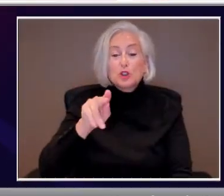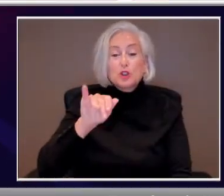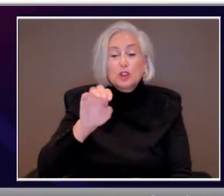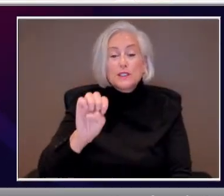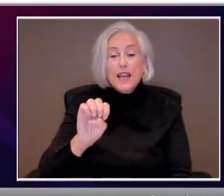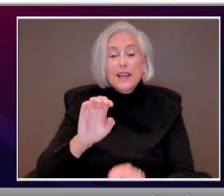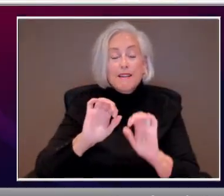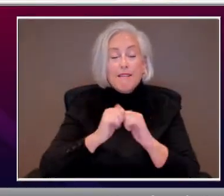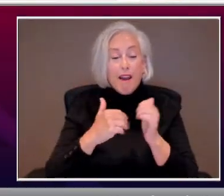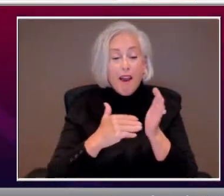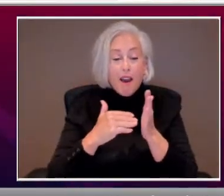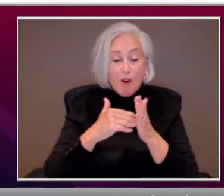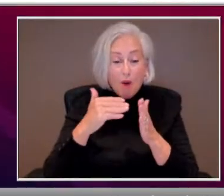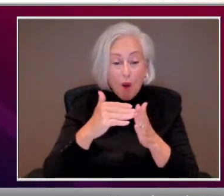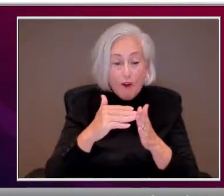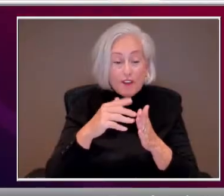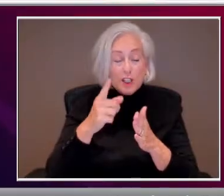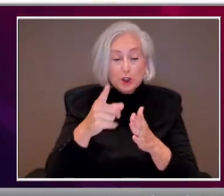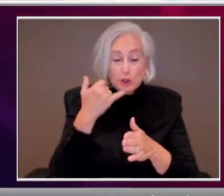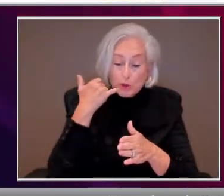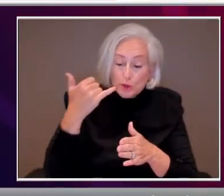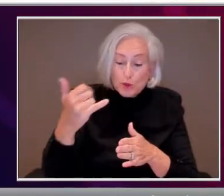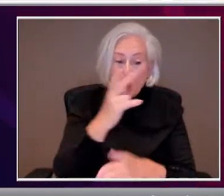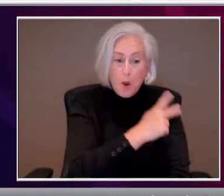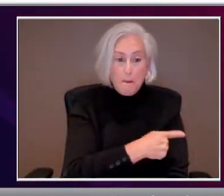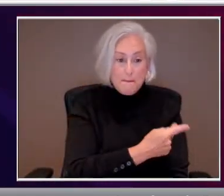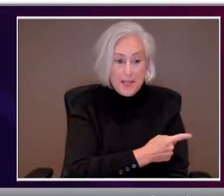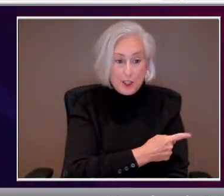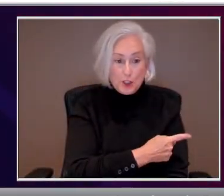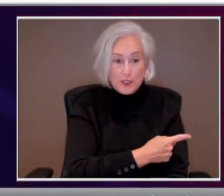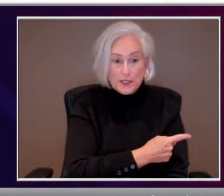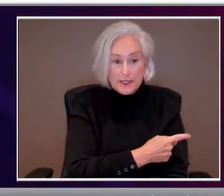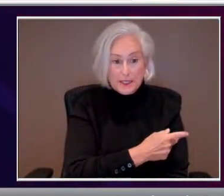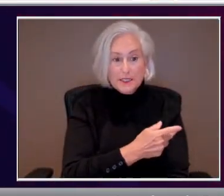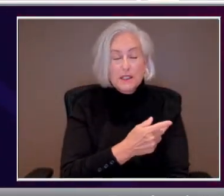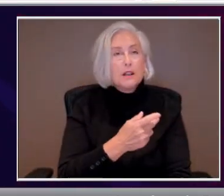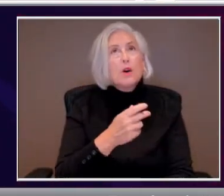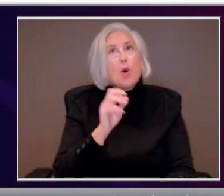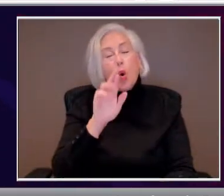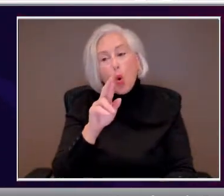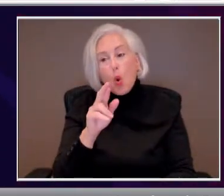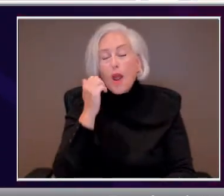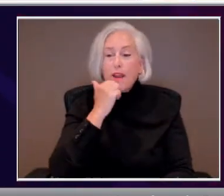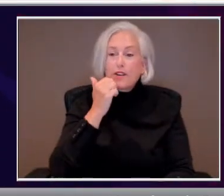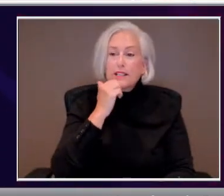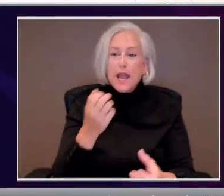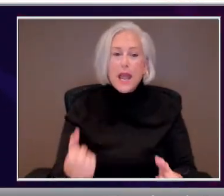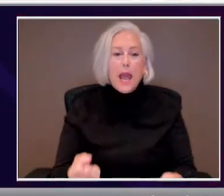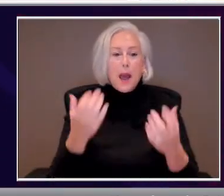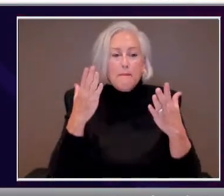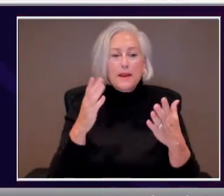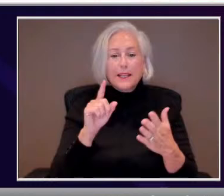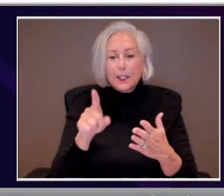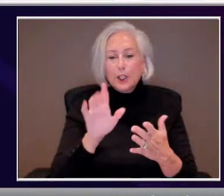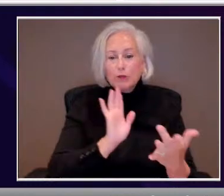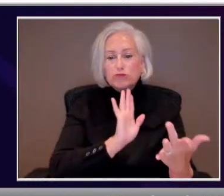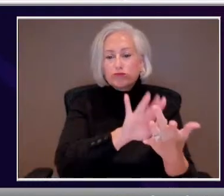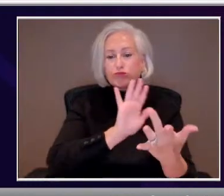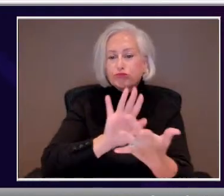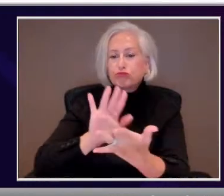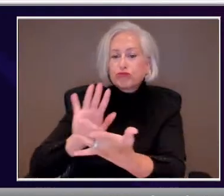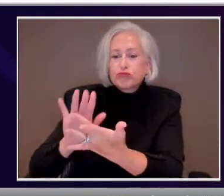often are you calling patients on a daily basis? How many patients through the Care Collaborative are you checking in with and monitoring the numbers